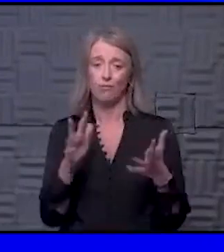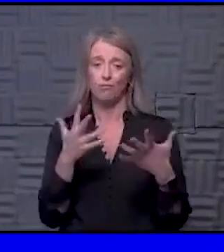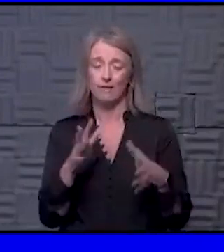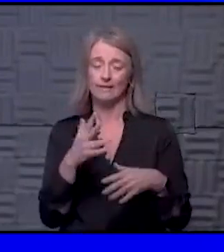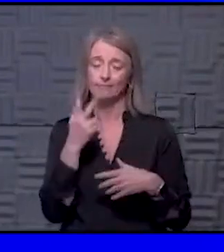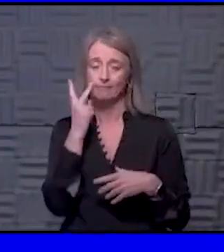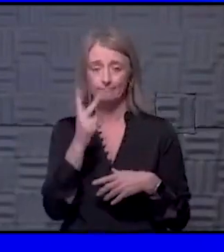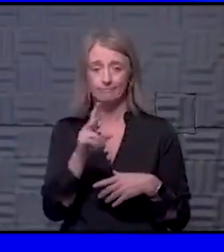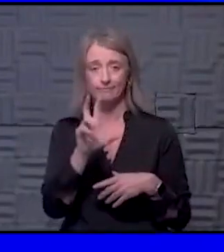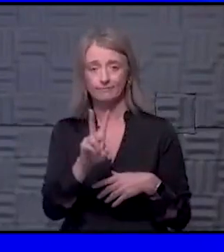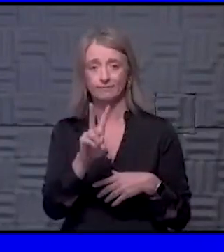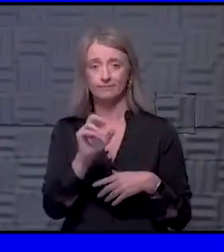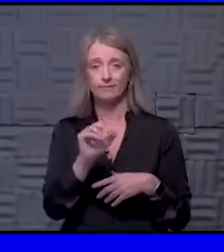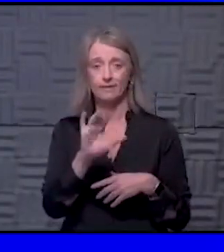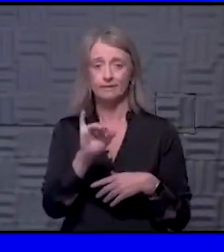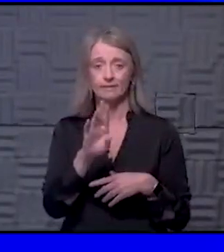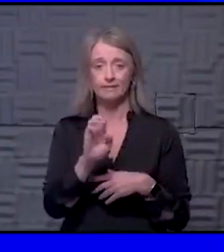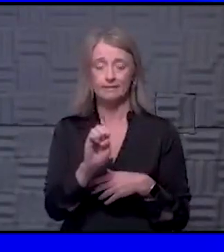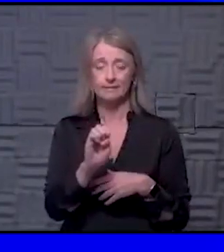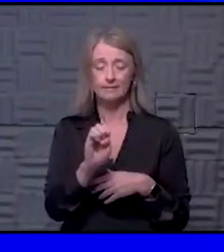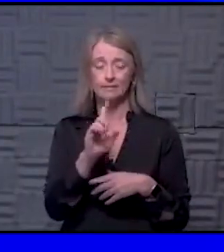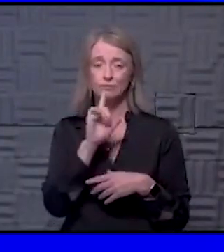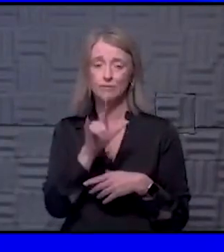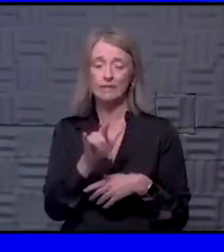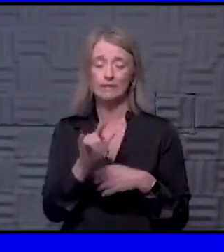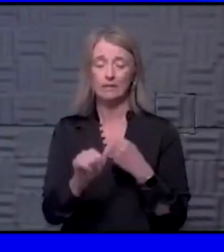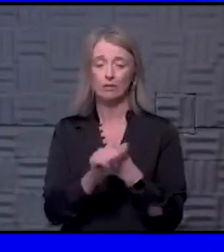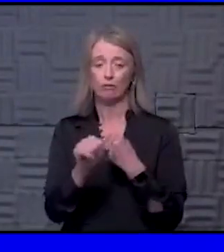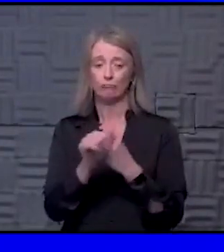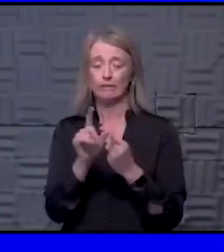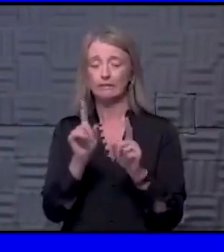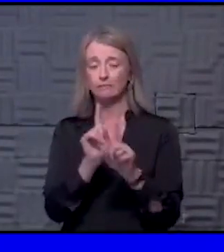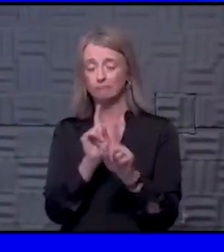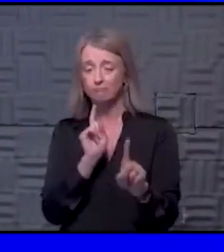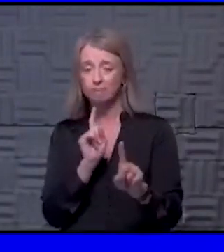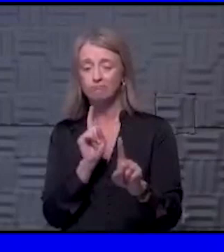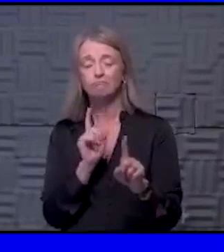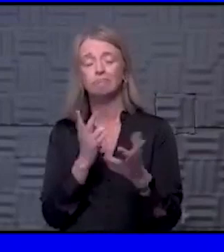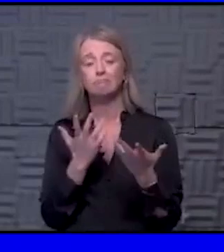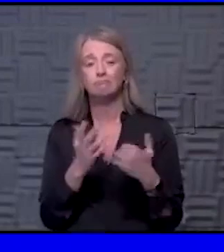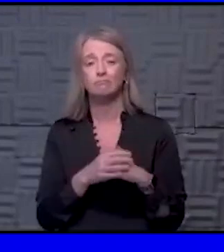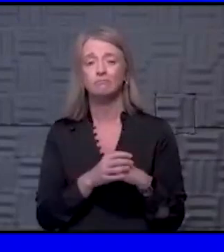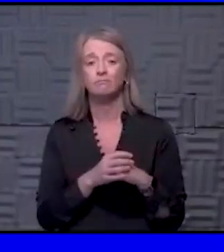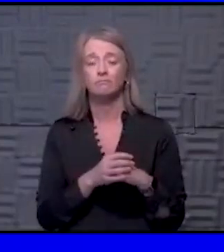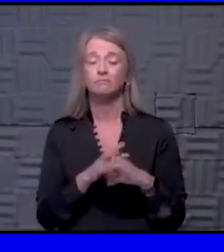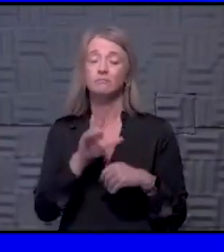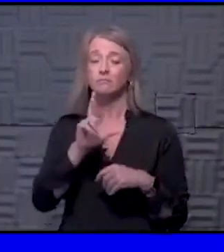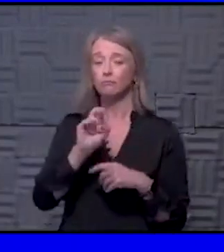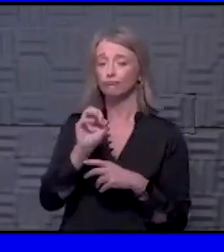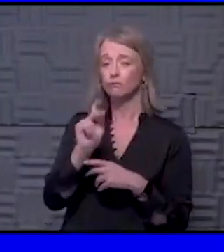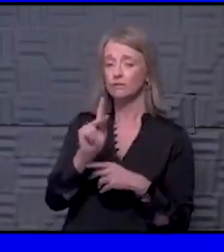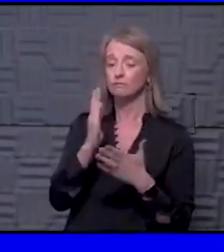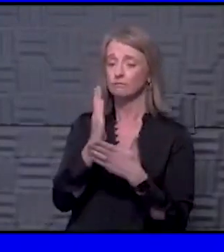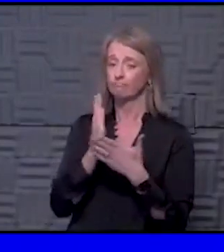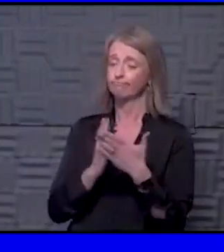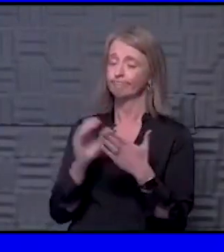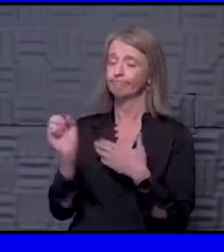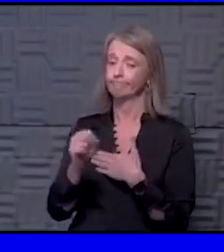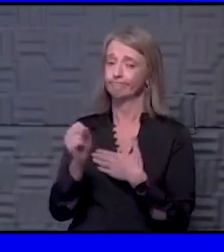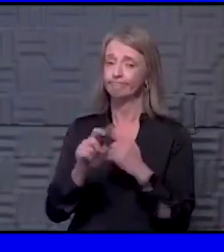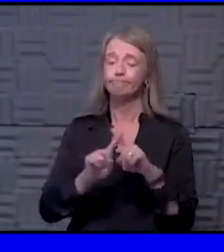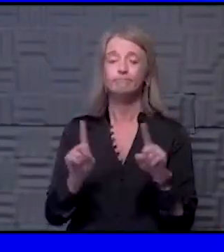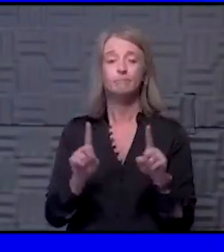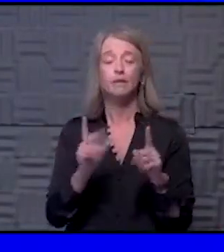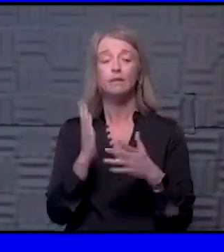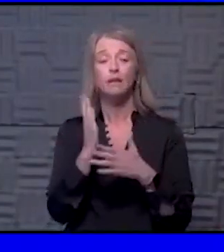time as well. So again, it's just a matter of risk mitigation and just understand there probably is that risk, but From what I